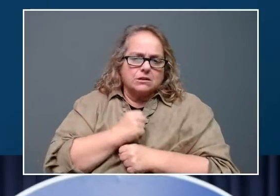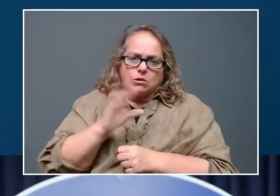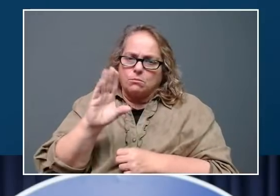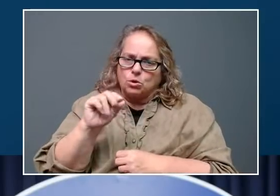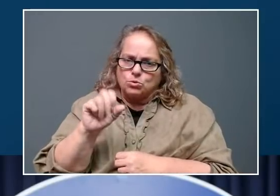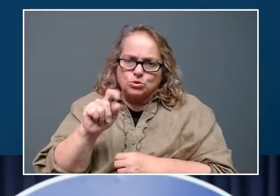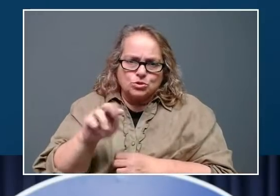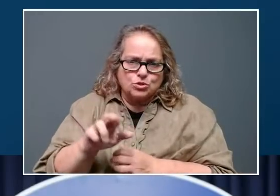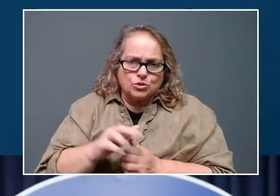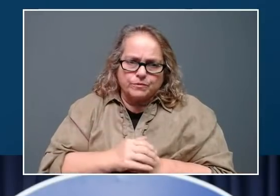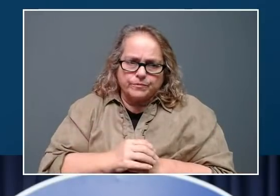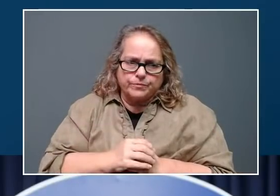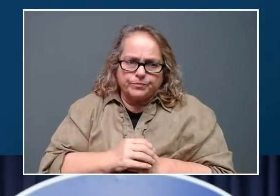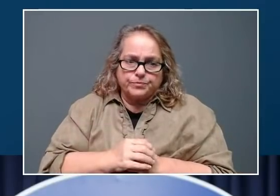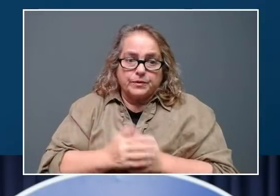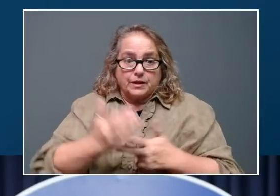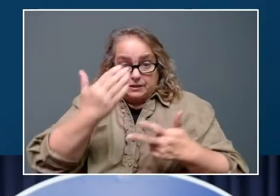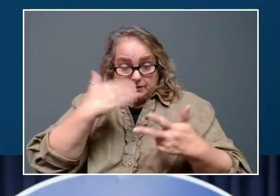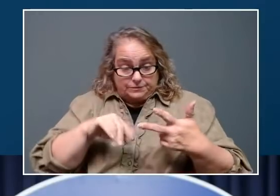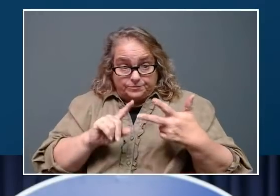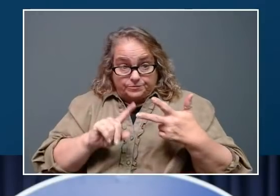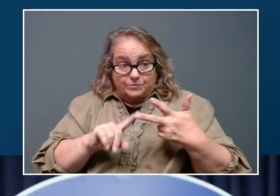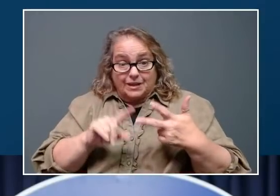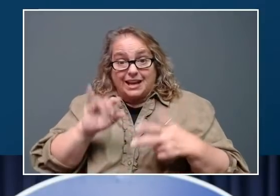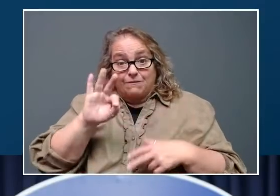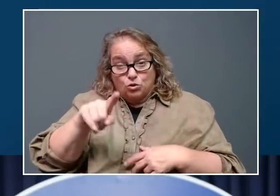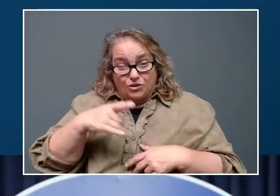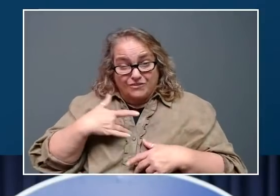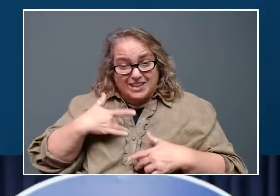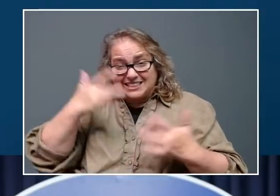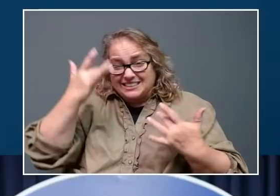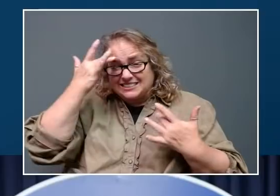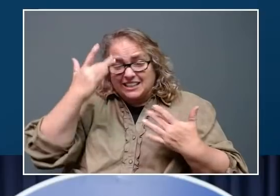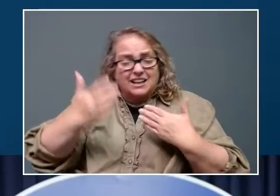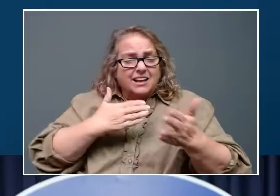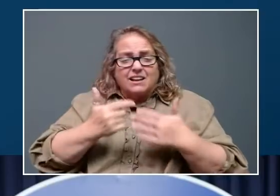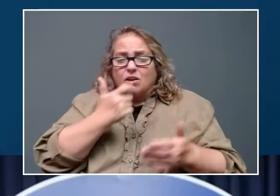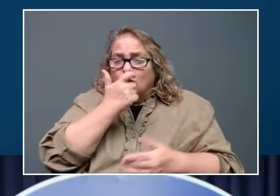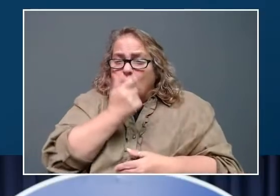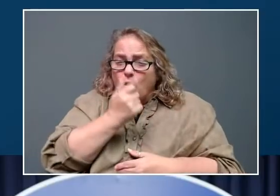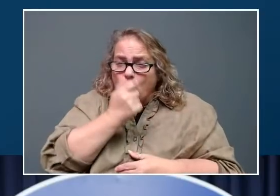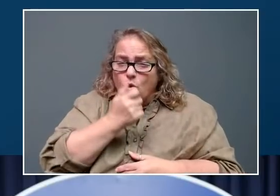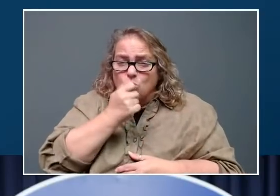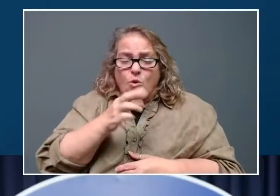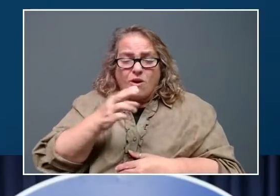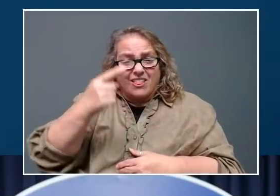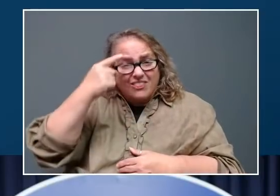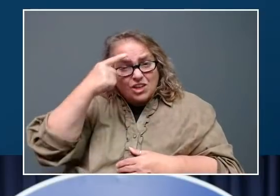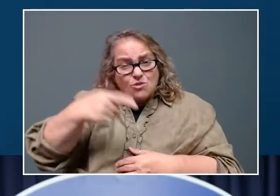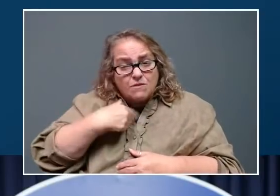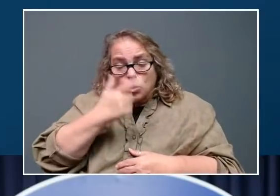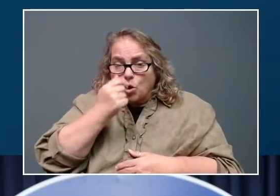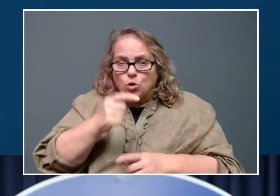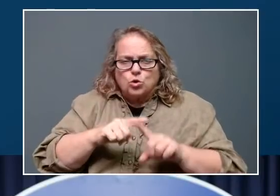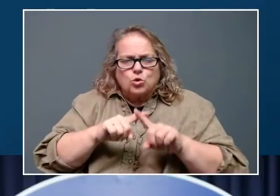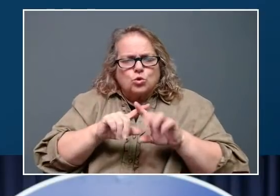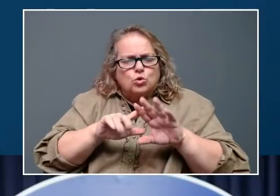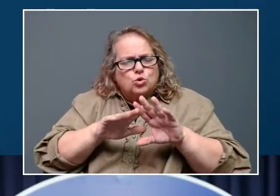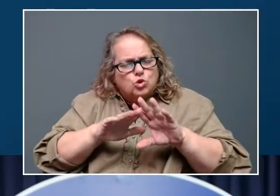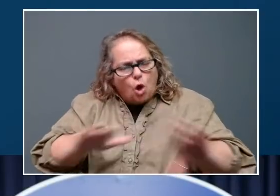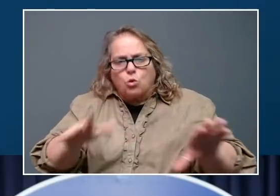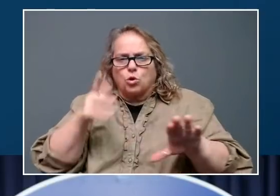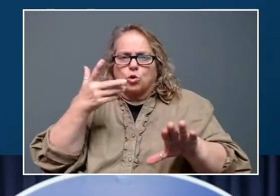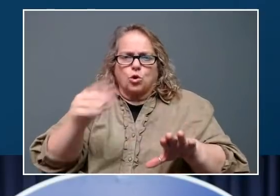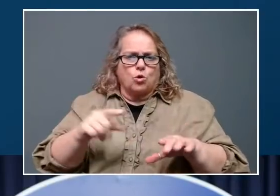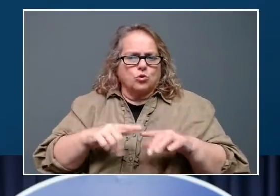is the next one. If you feel sick, even if you got a cold or you think you have a cold, don't go to a gathering. And you